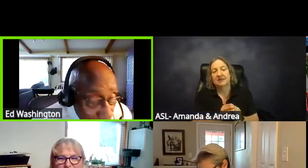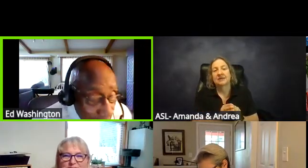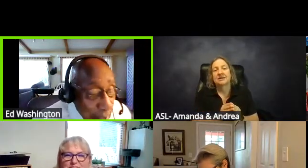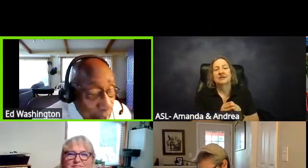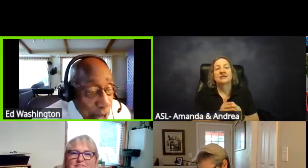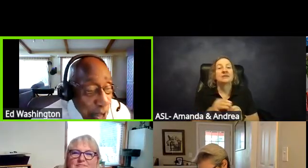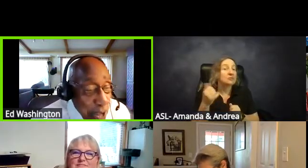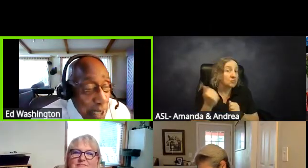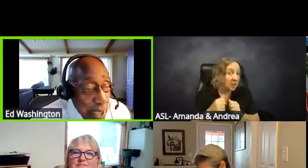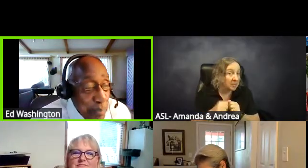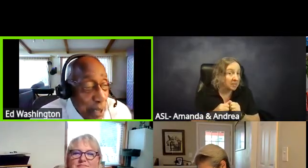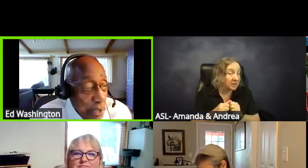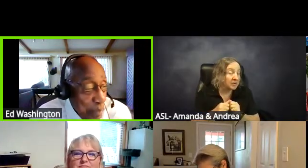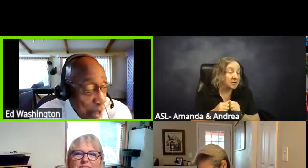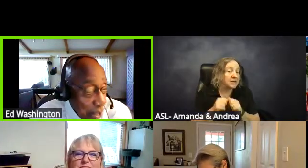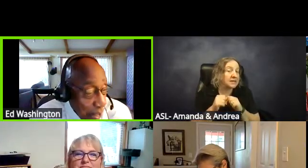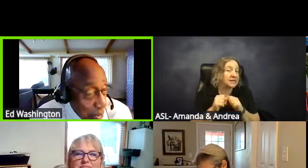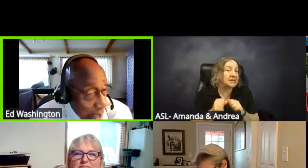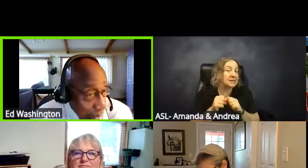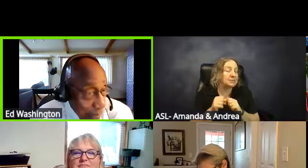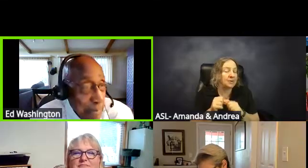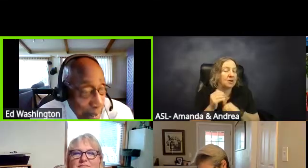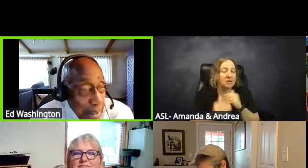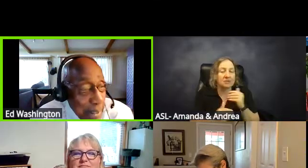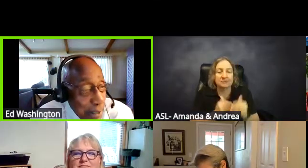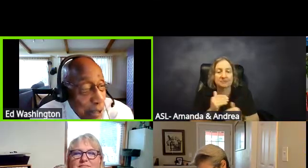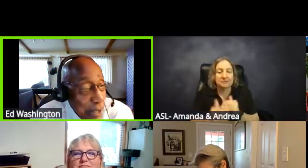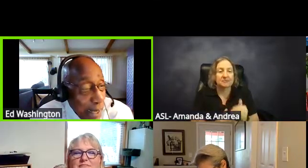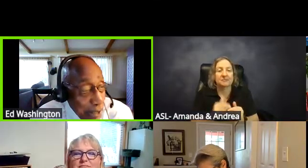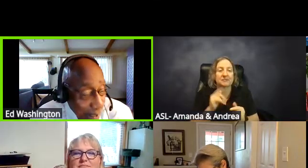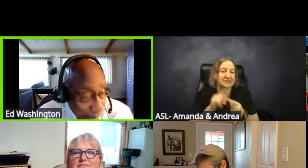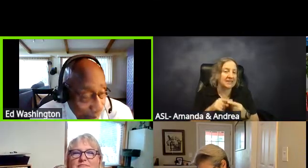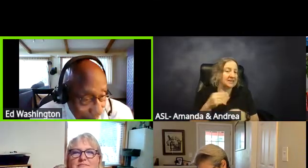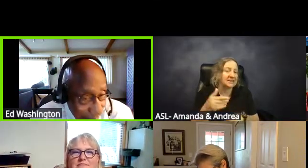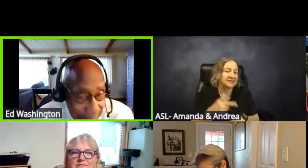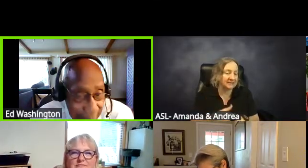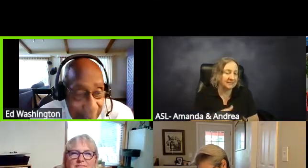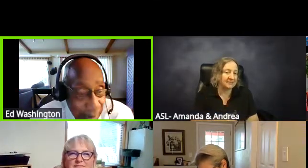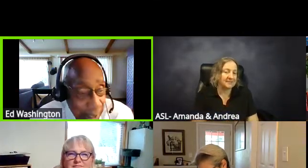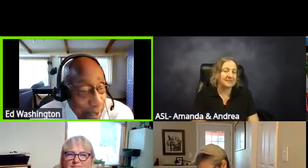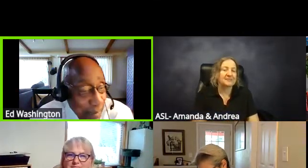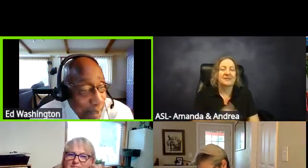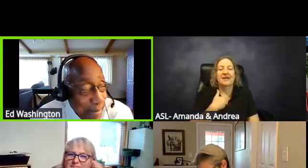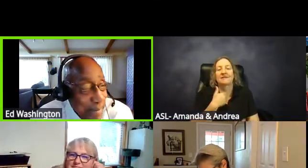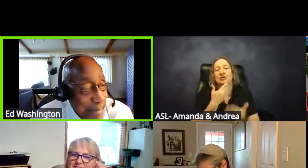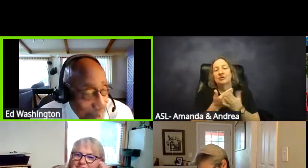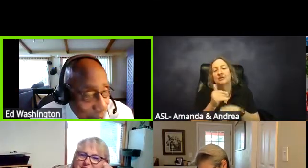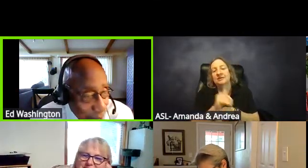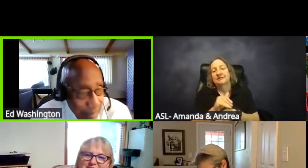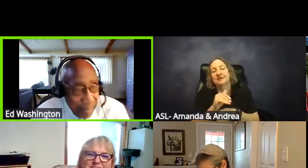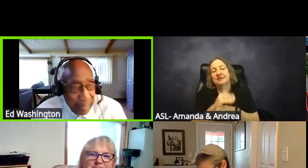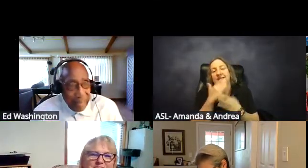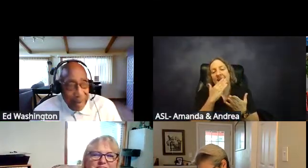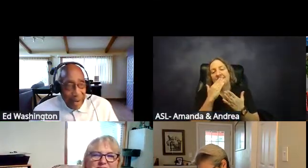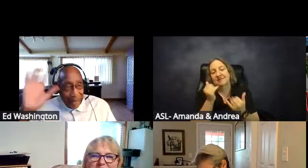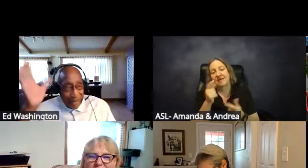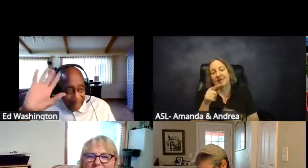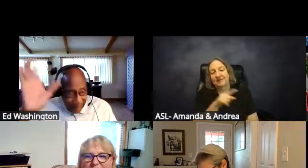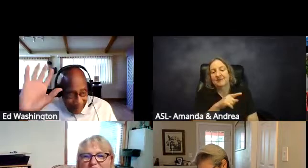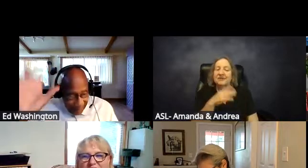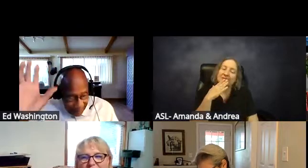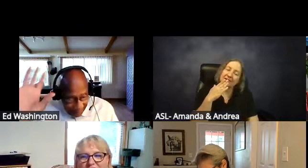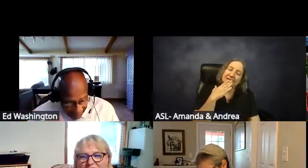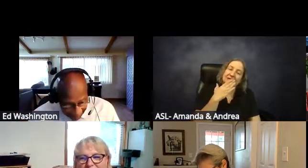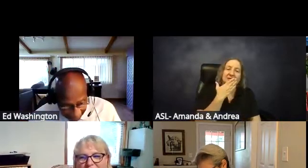remember, just keep on keeping on, okay? Until next time, have a good evening. Thank you all. Bye-bye. Thanks,